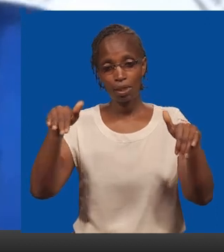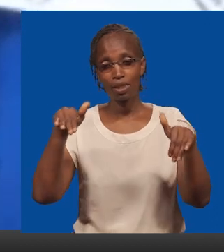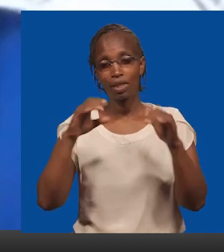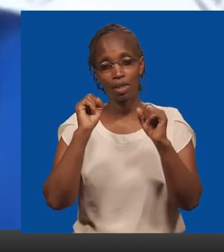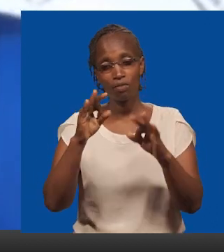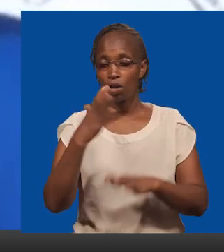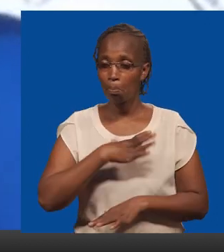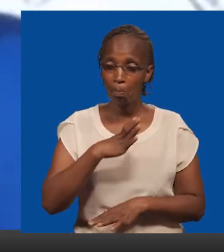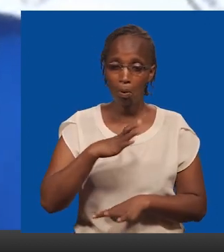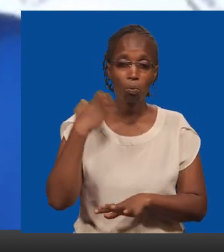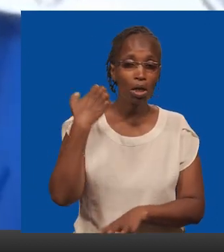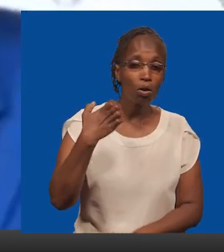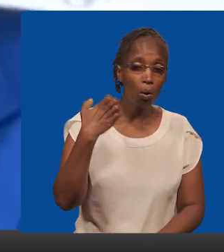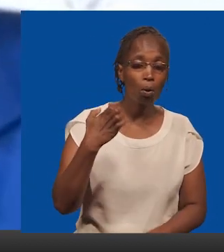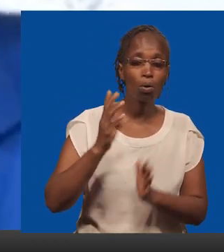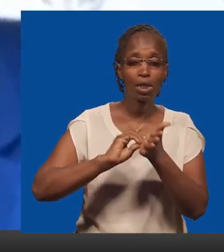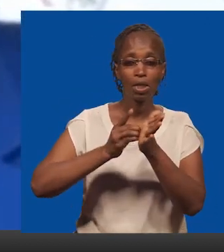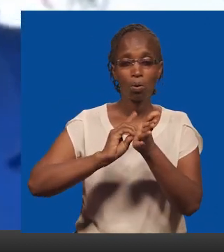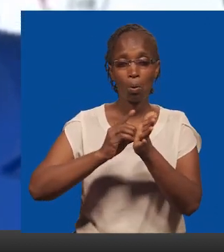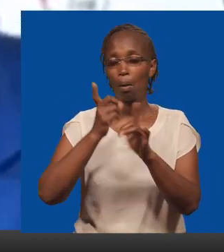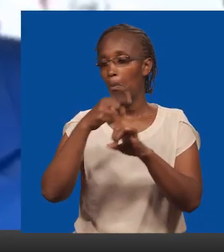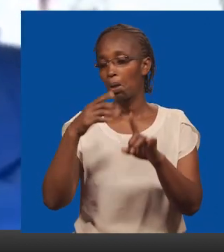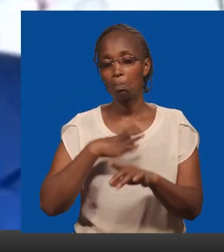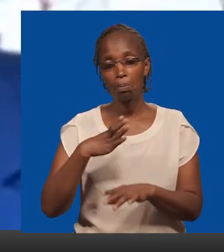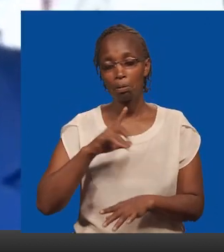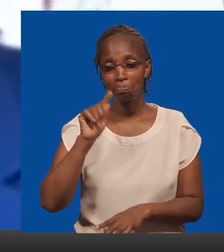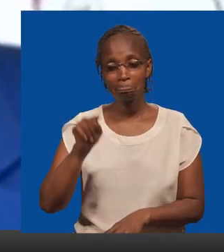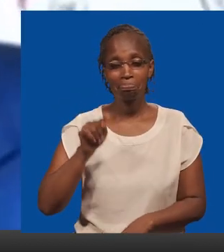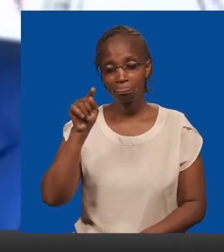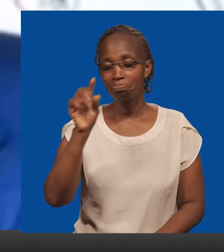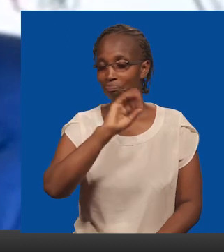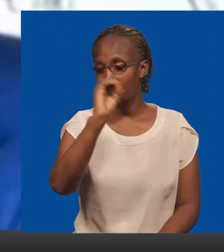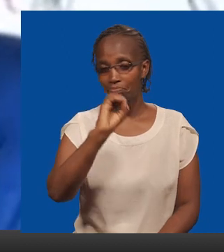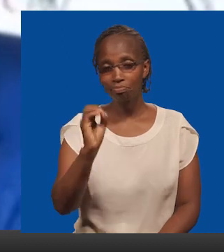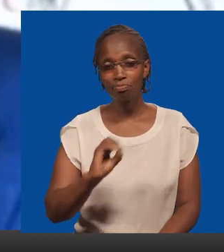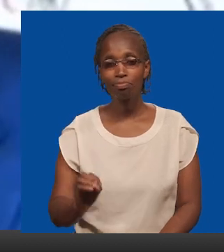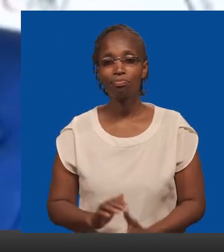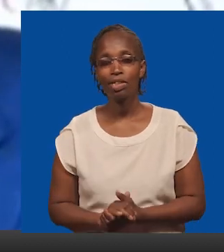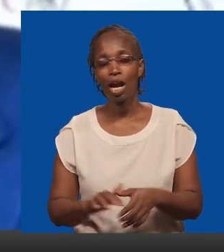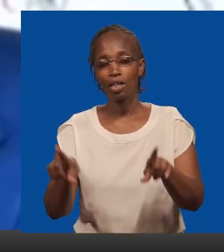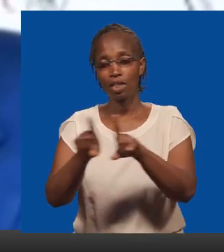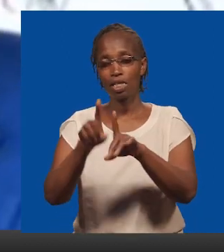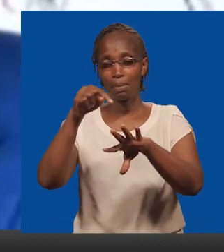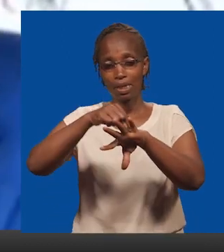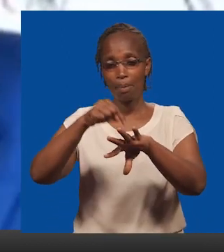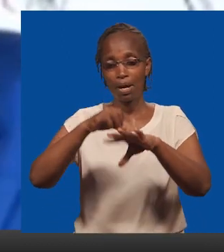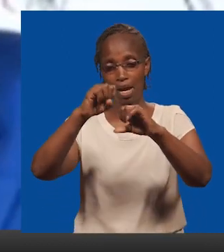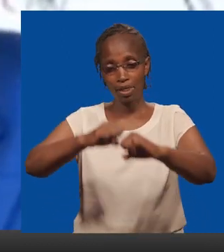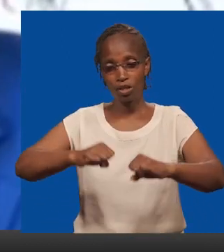taking my cups of tea and waiting. If anybody is coming on the door, of course nobody came.